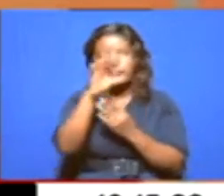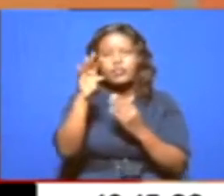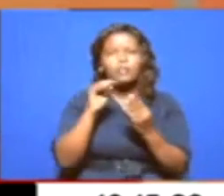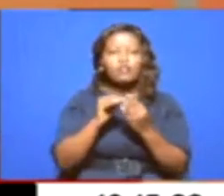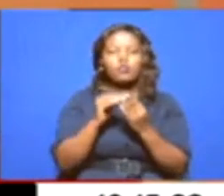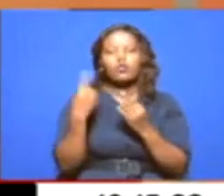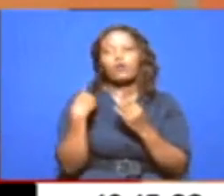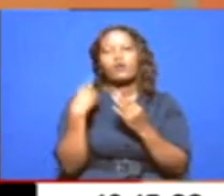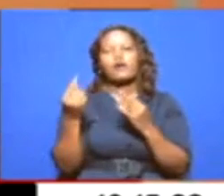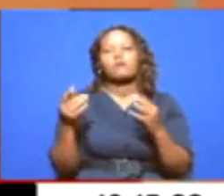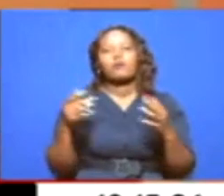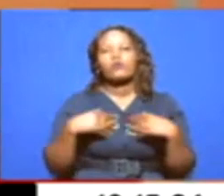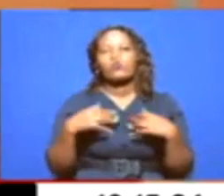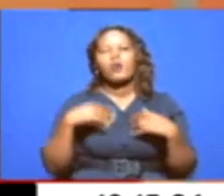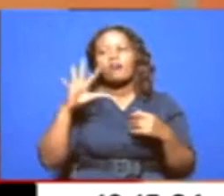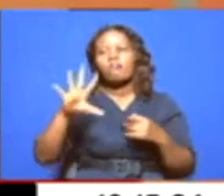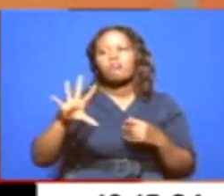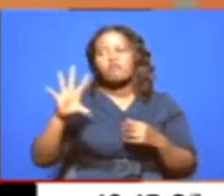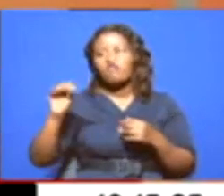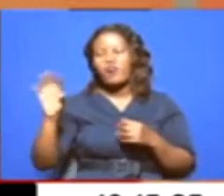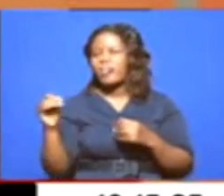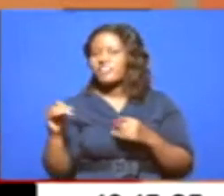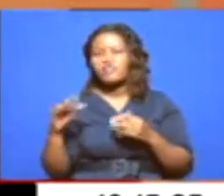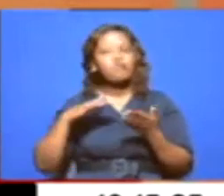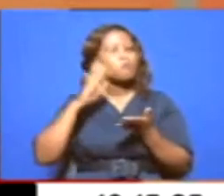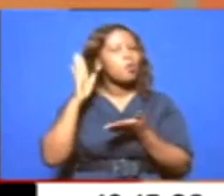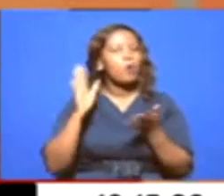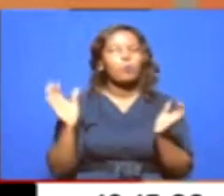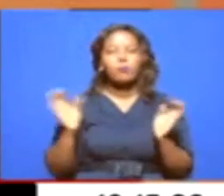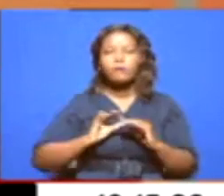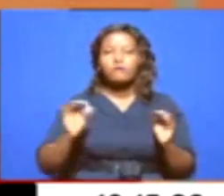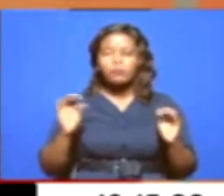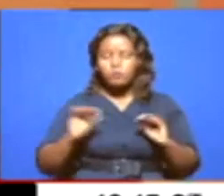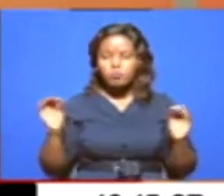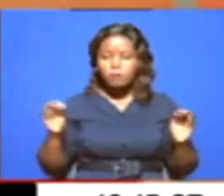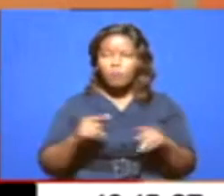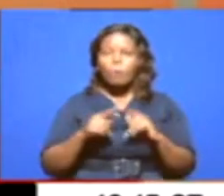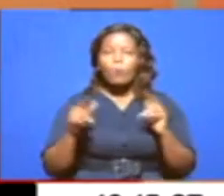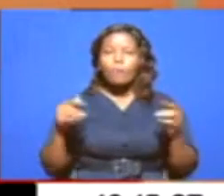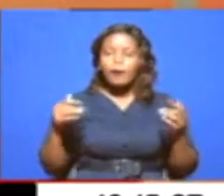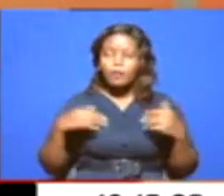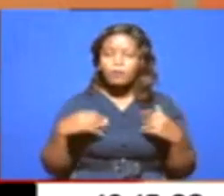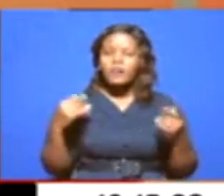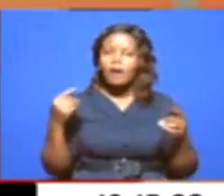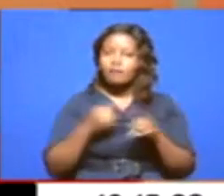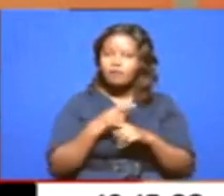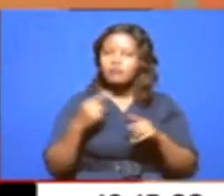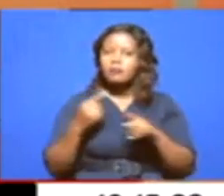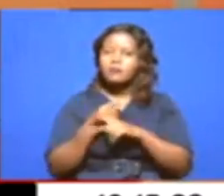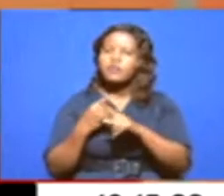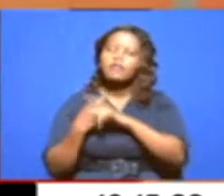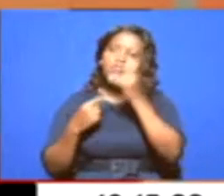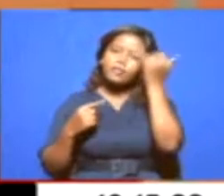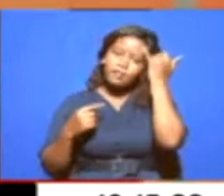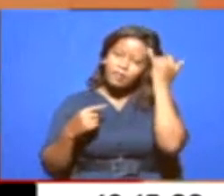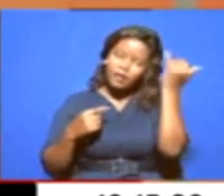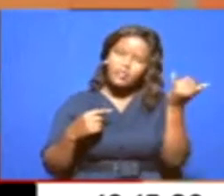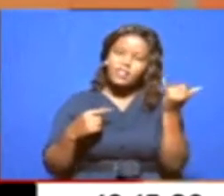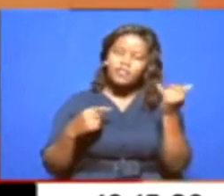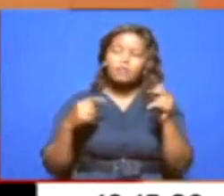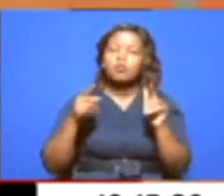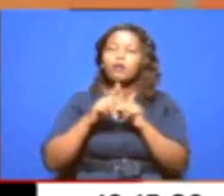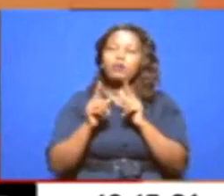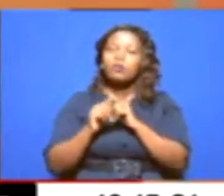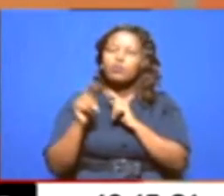be 500. So it's not going to be more than 1,000. But then we have different ideas also as proposed by World Athletics. The discretionary that we are asking